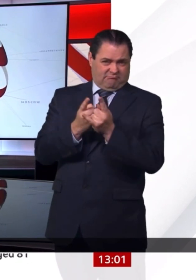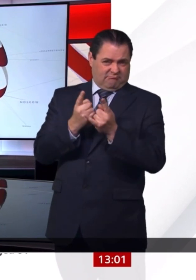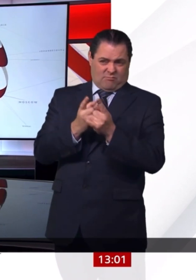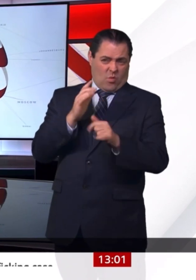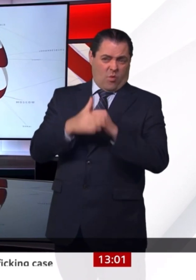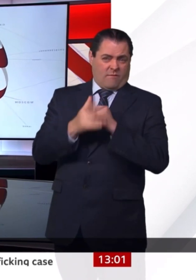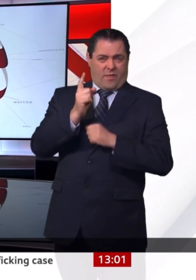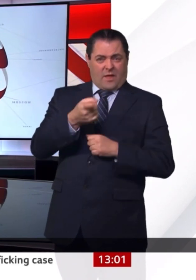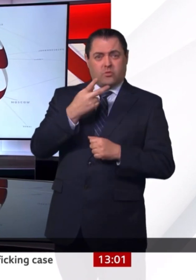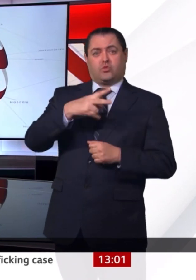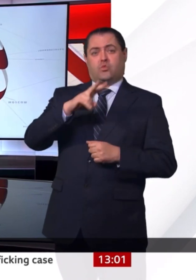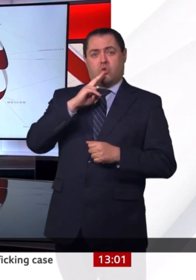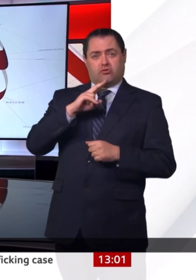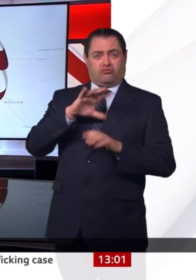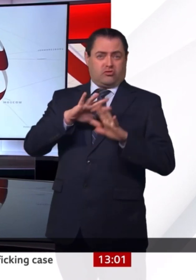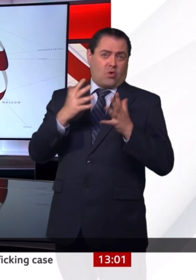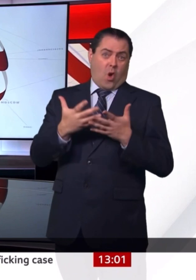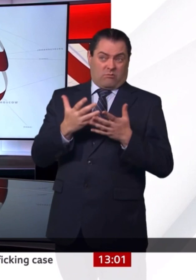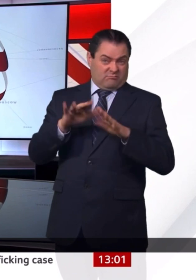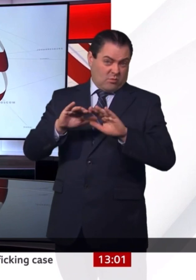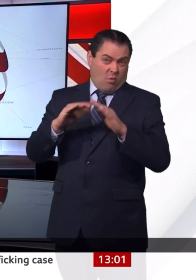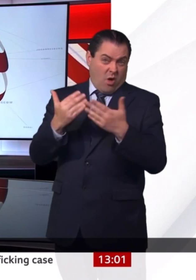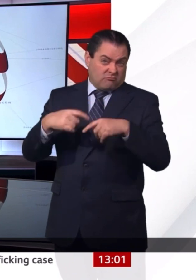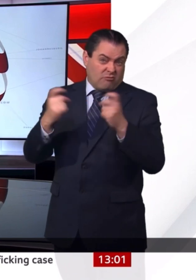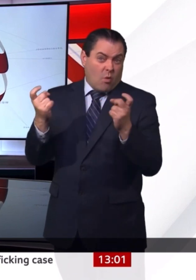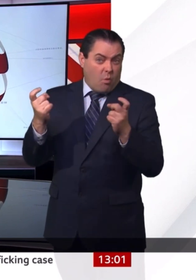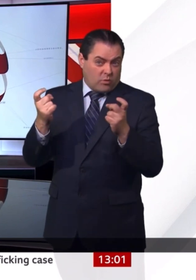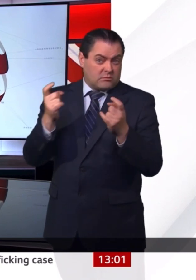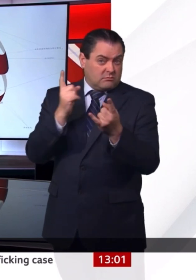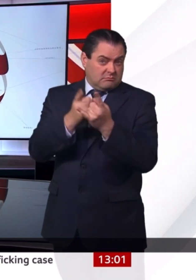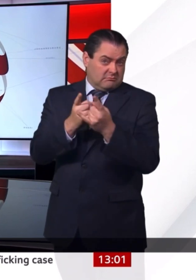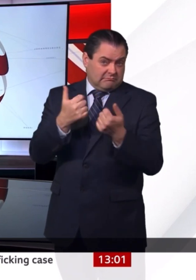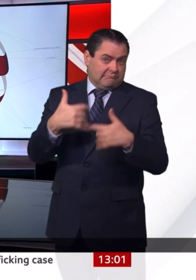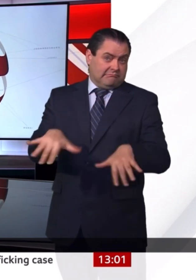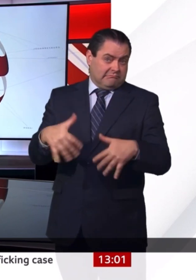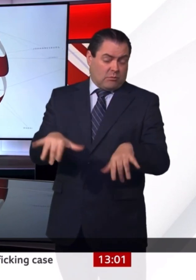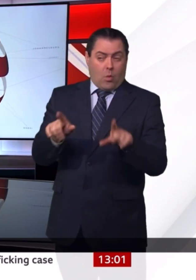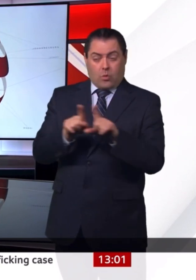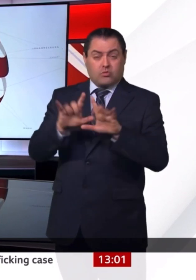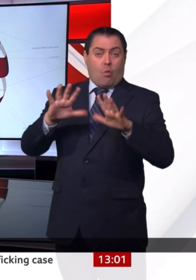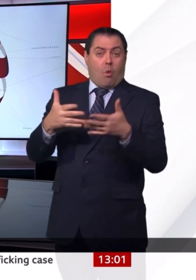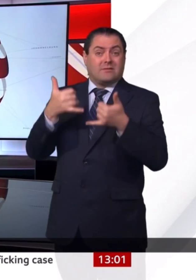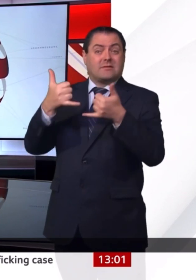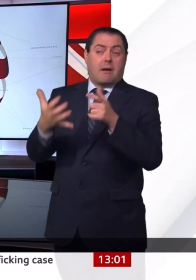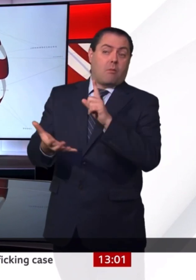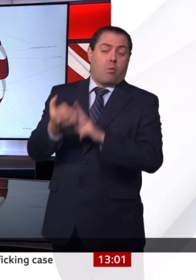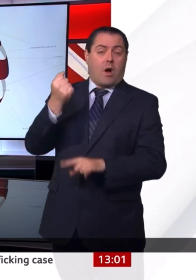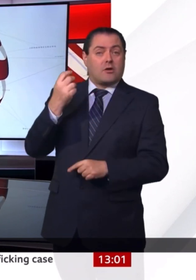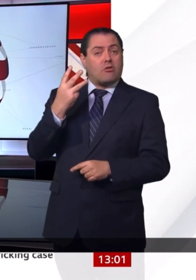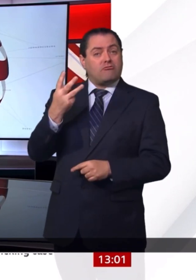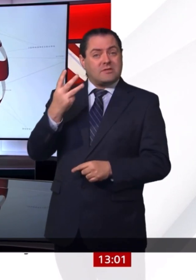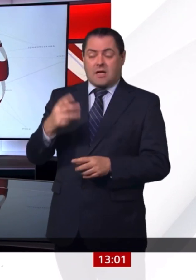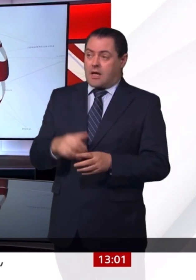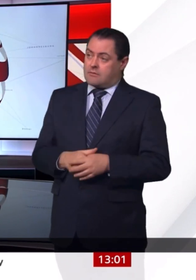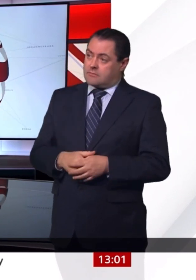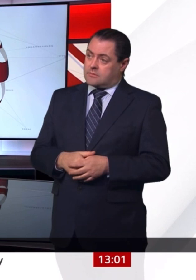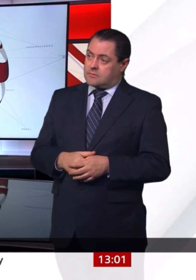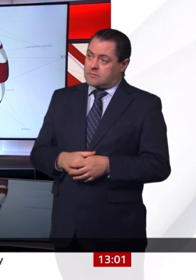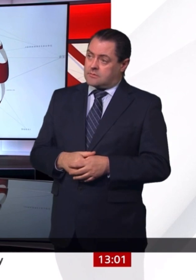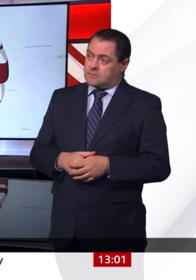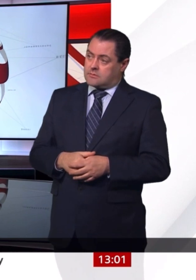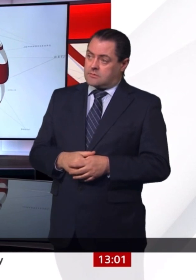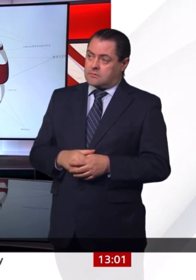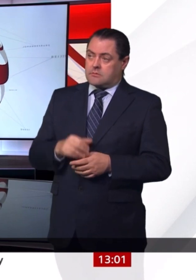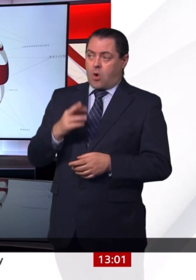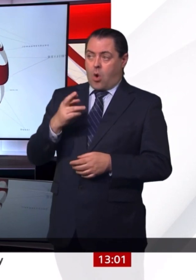goals in 1,300 appearances and became the only player to win the World Cup 3 times. We were hoping to show you the tributes on a big